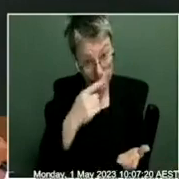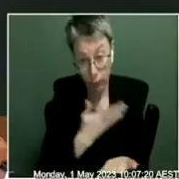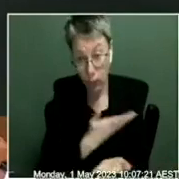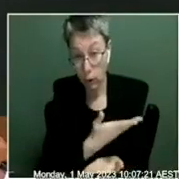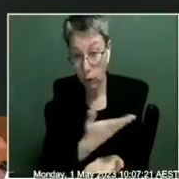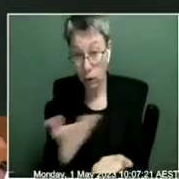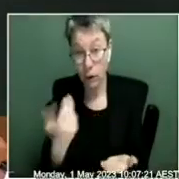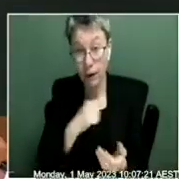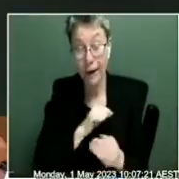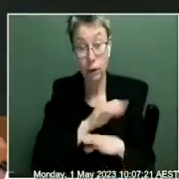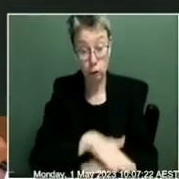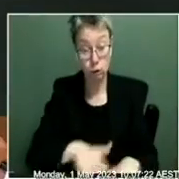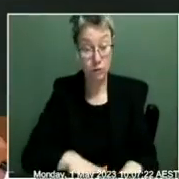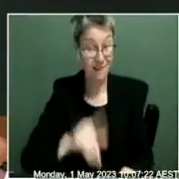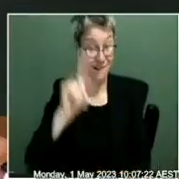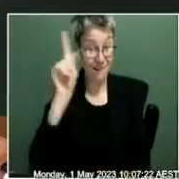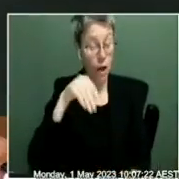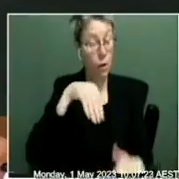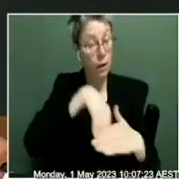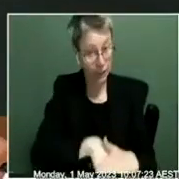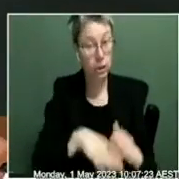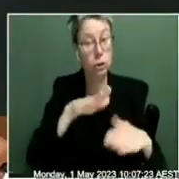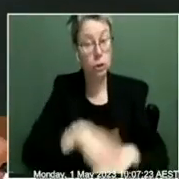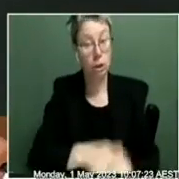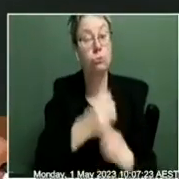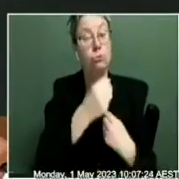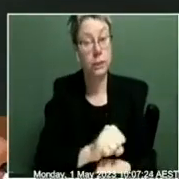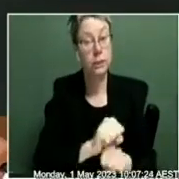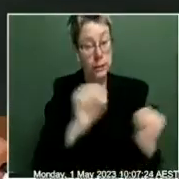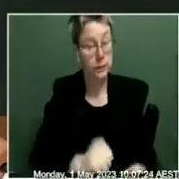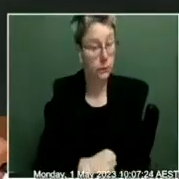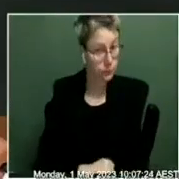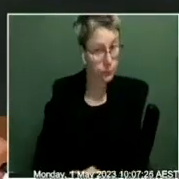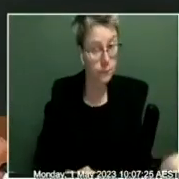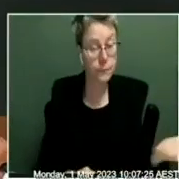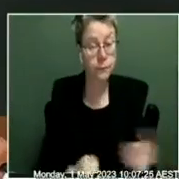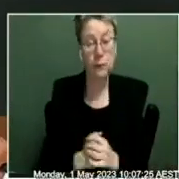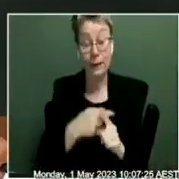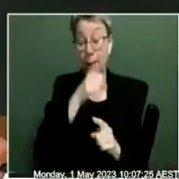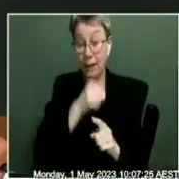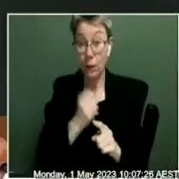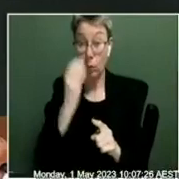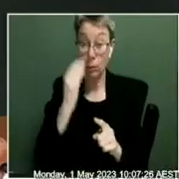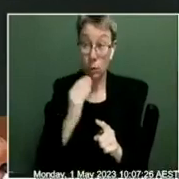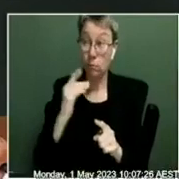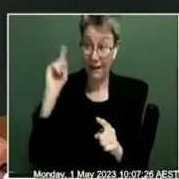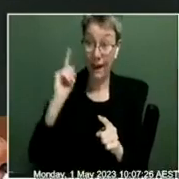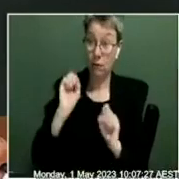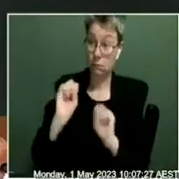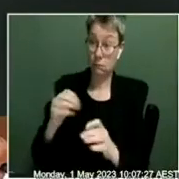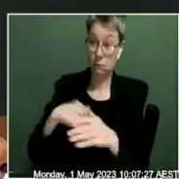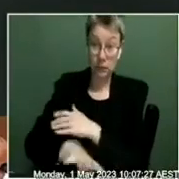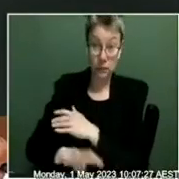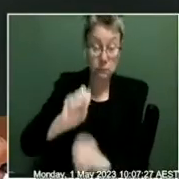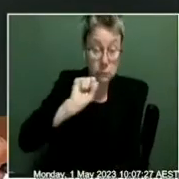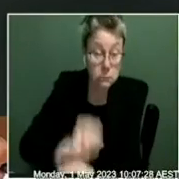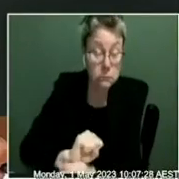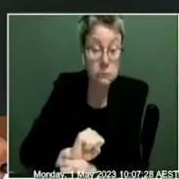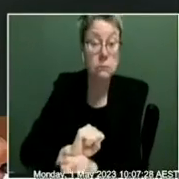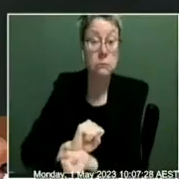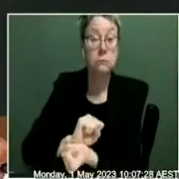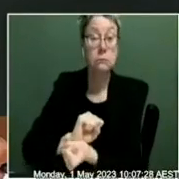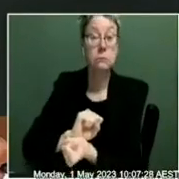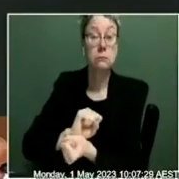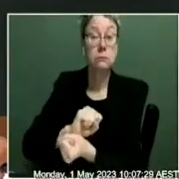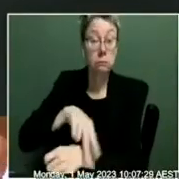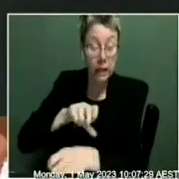currently incarcerated in the systems, and acknowledge their pain and hurt and the injustices that have put them